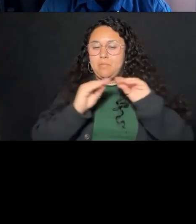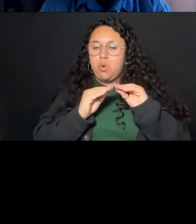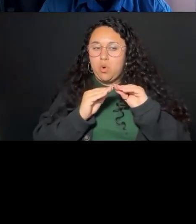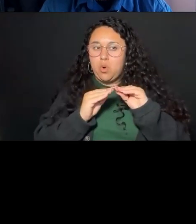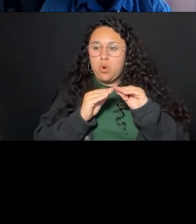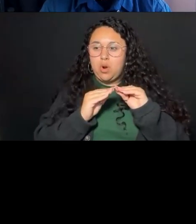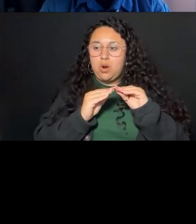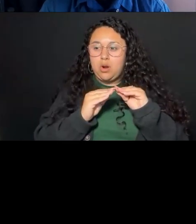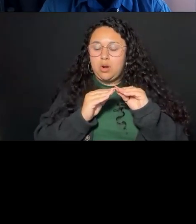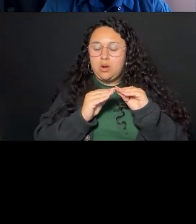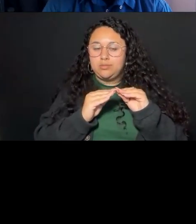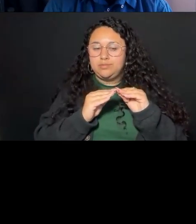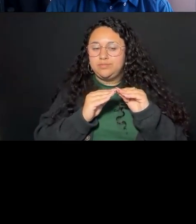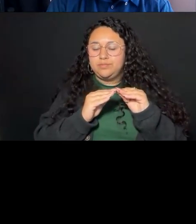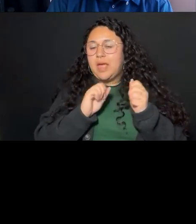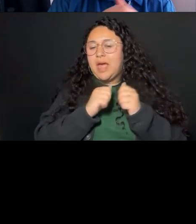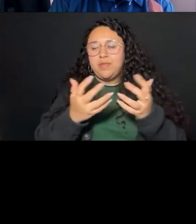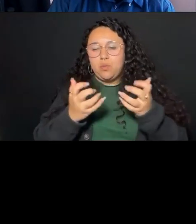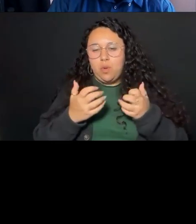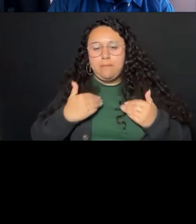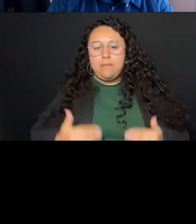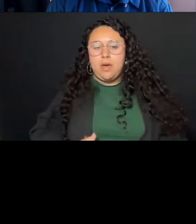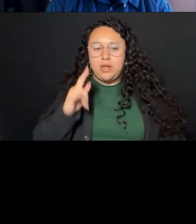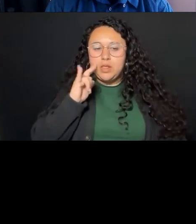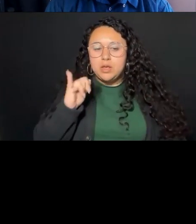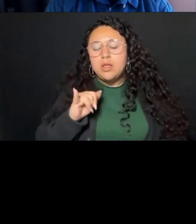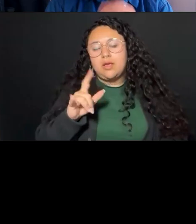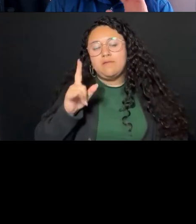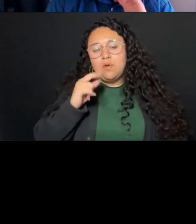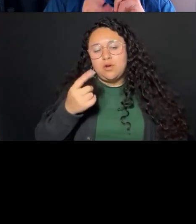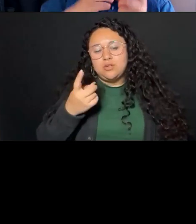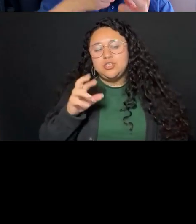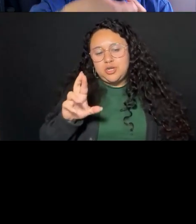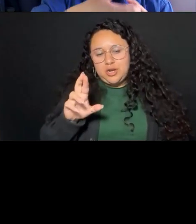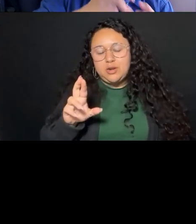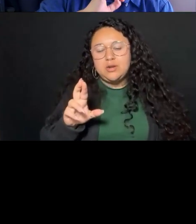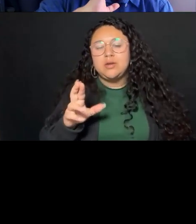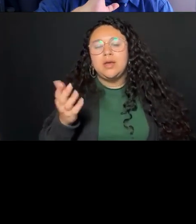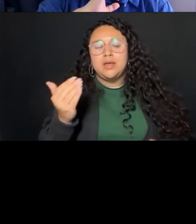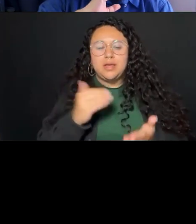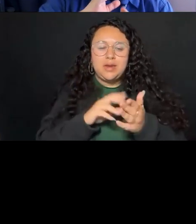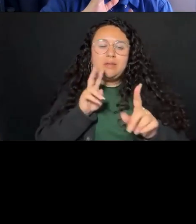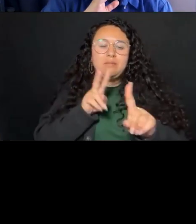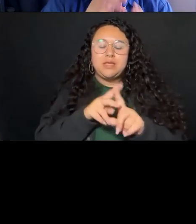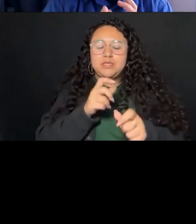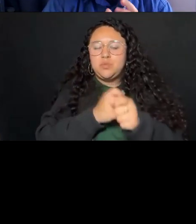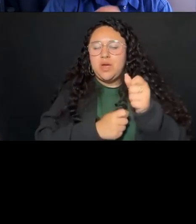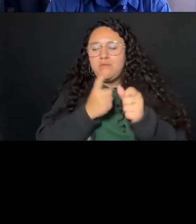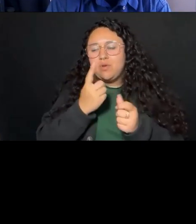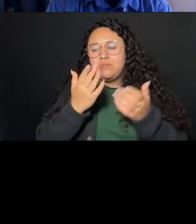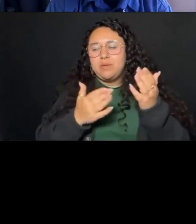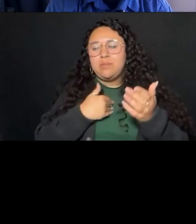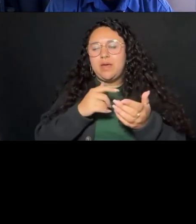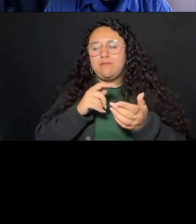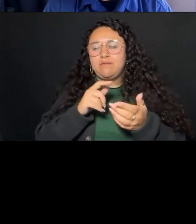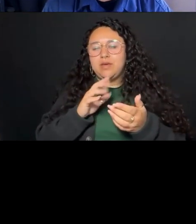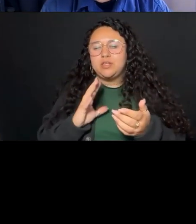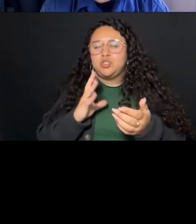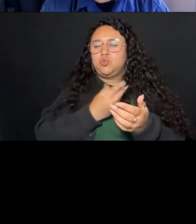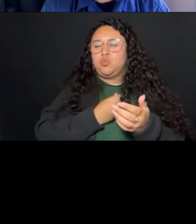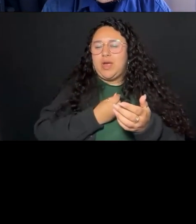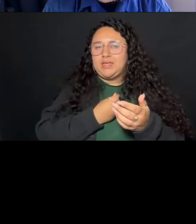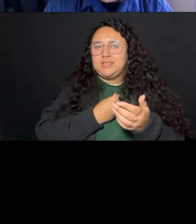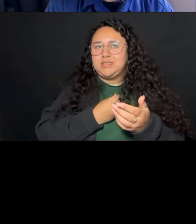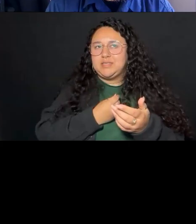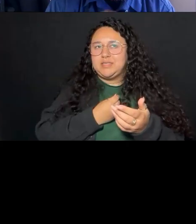to be in a gendered way. So applies to everybody, but it may have that a little bit of trans spin on it with